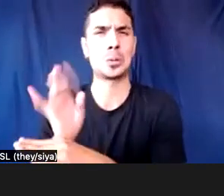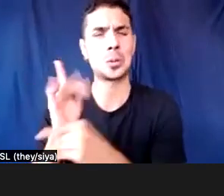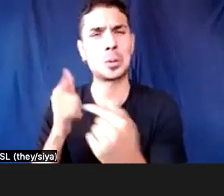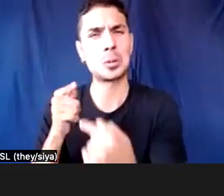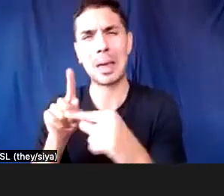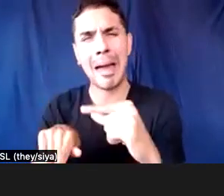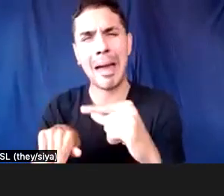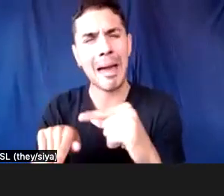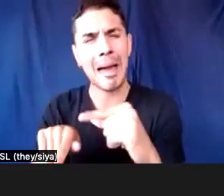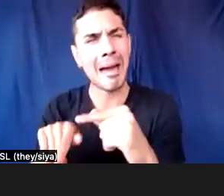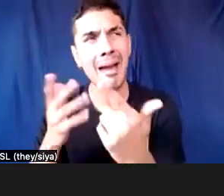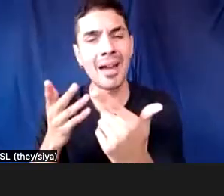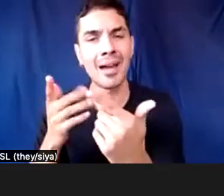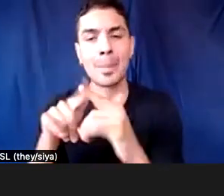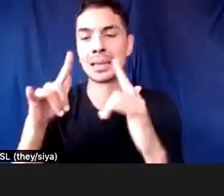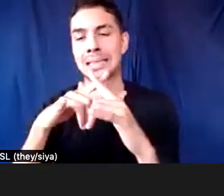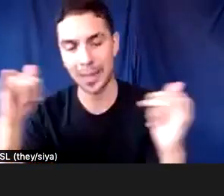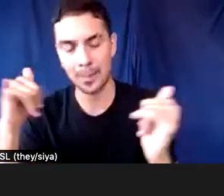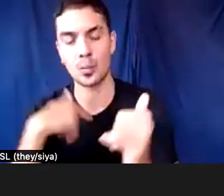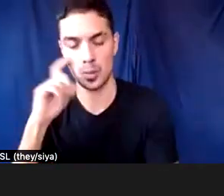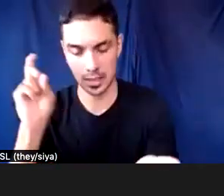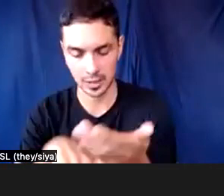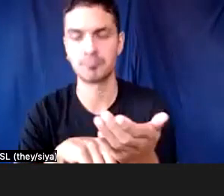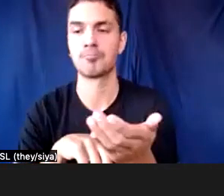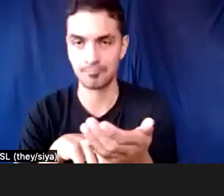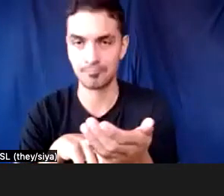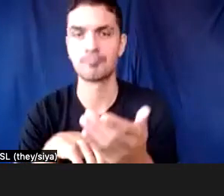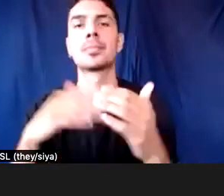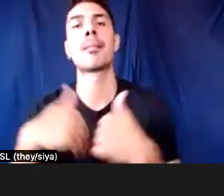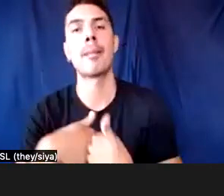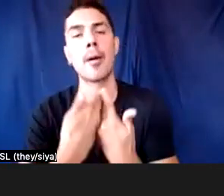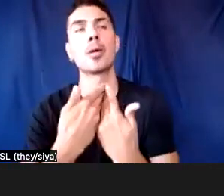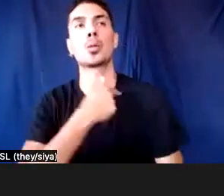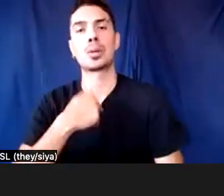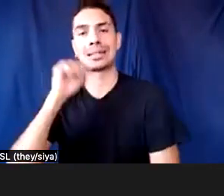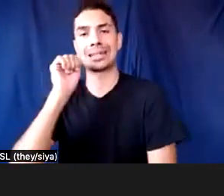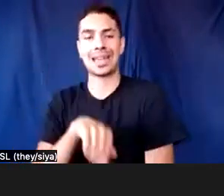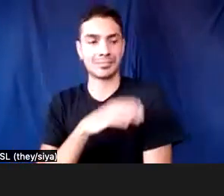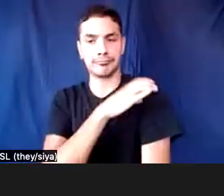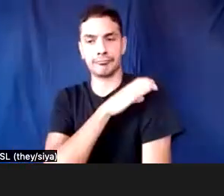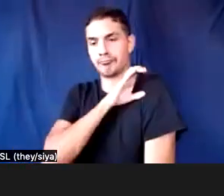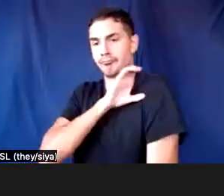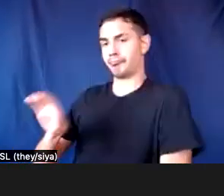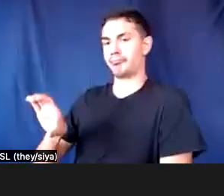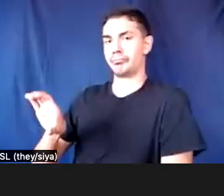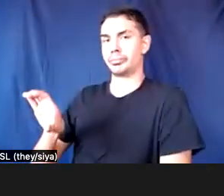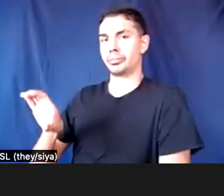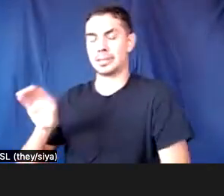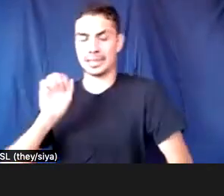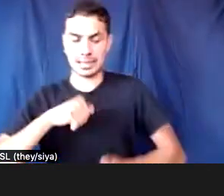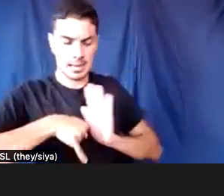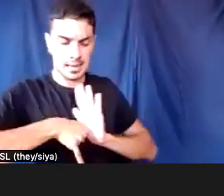same hand, what are the ways that we can build a sense of self and purpose and place in a